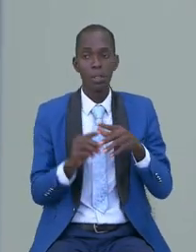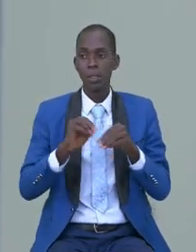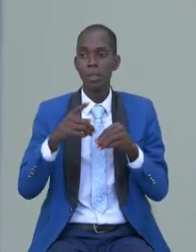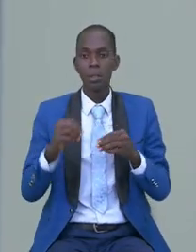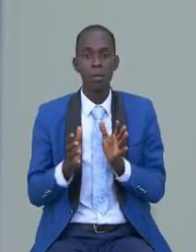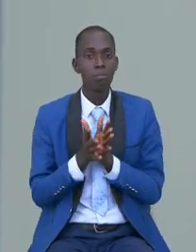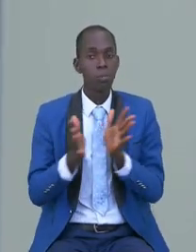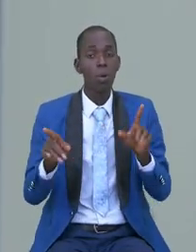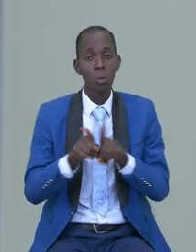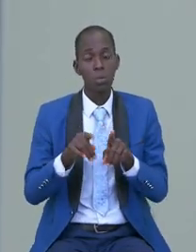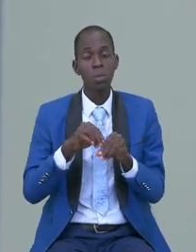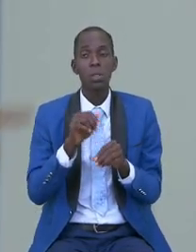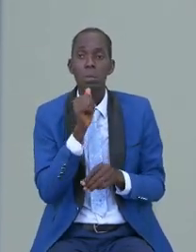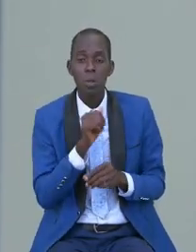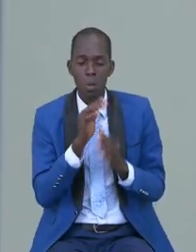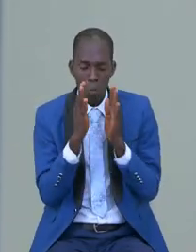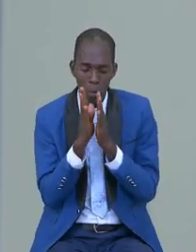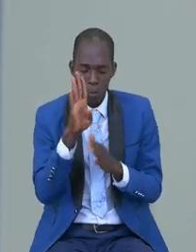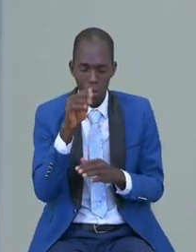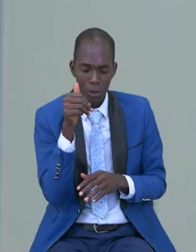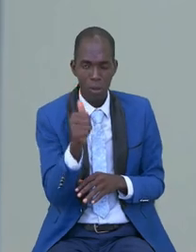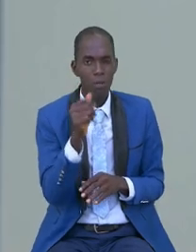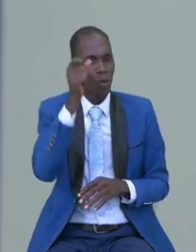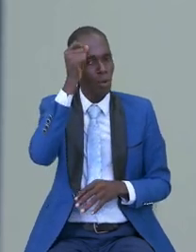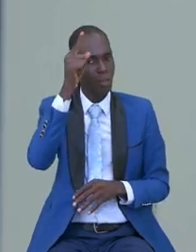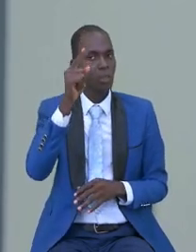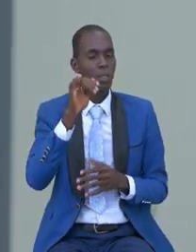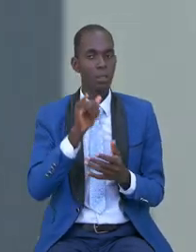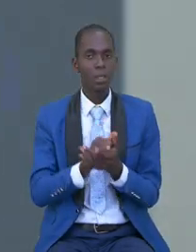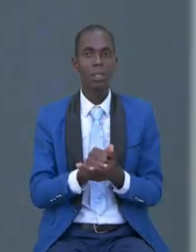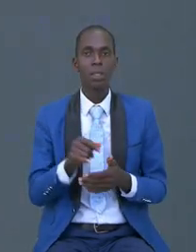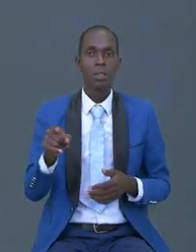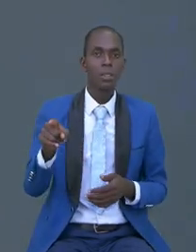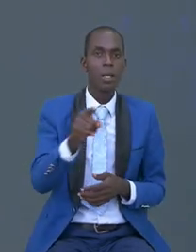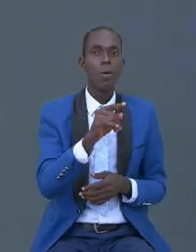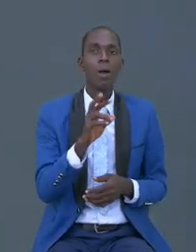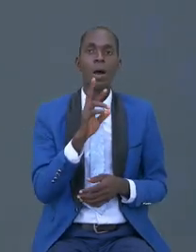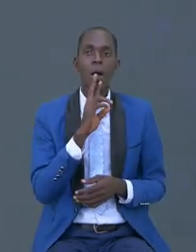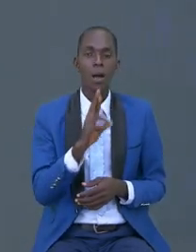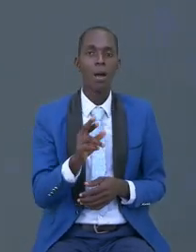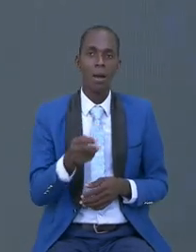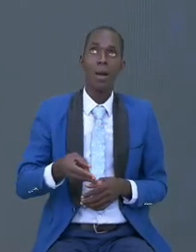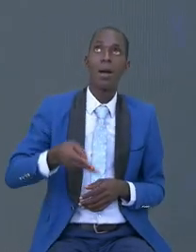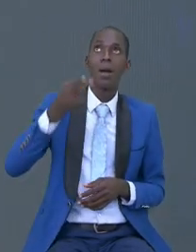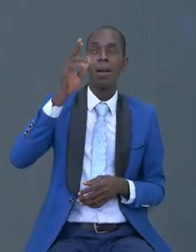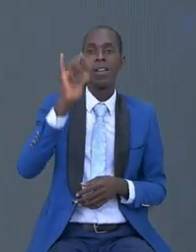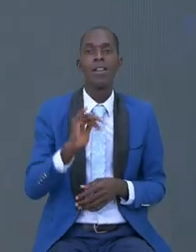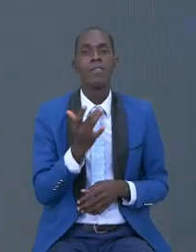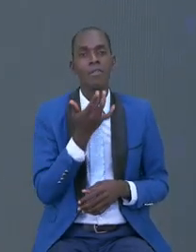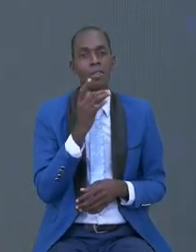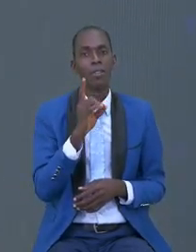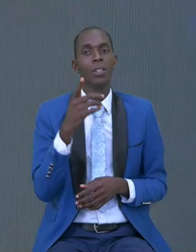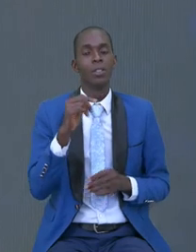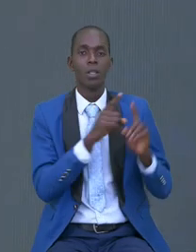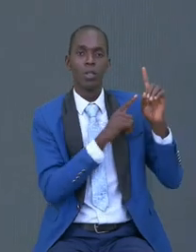the private, when you are praying by yourself, understand that thou art highly favored. The Lord is